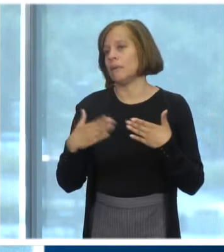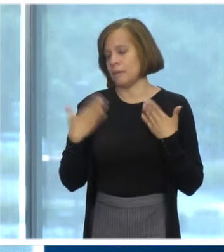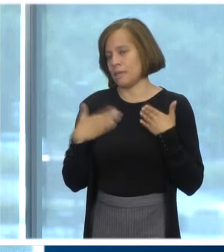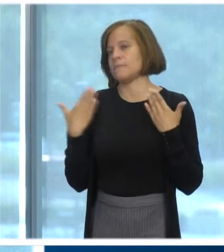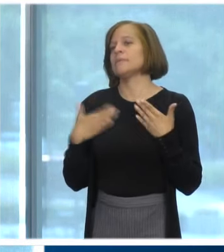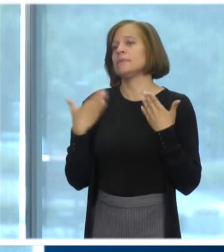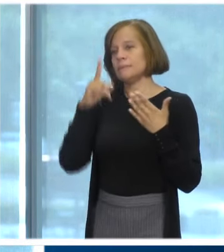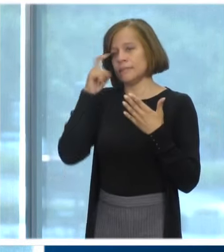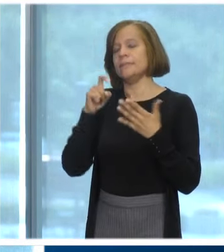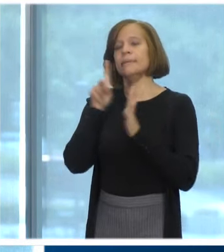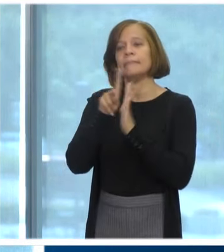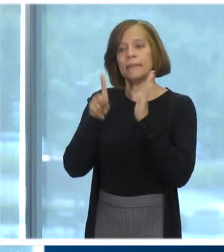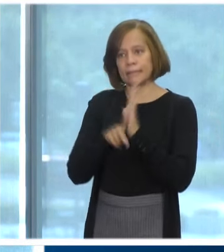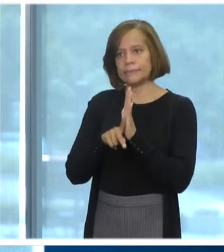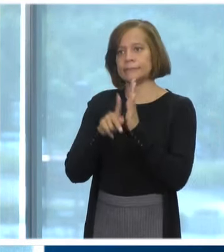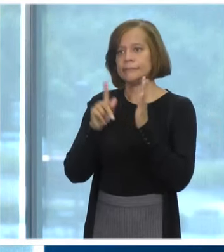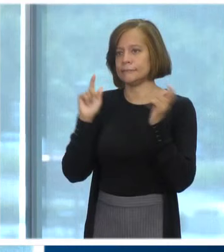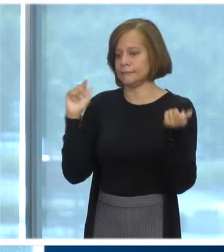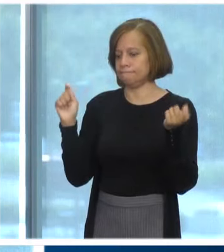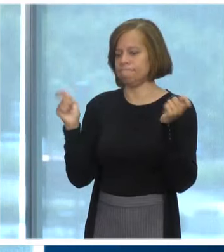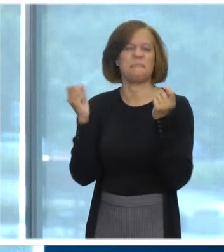policies around many of these